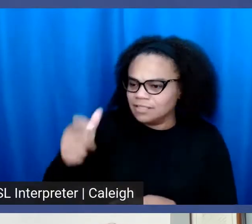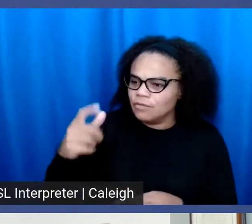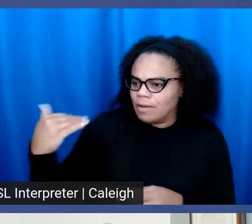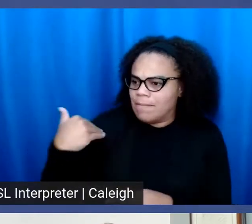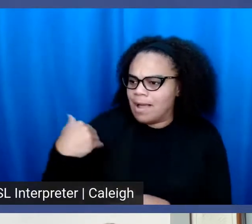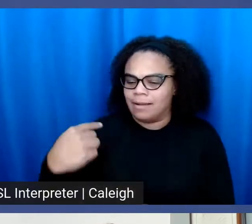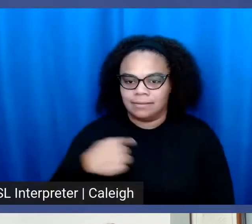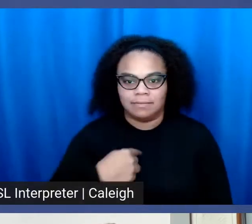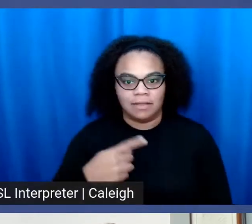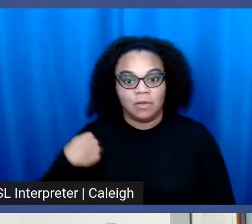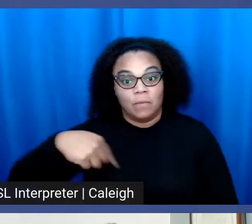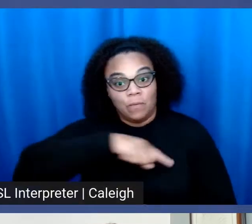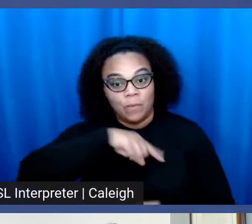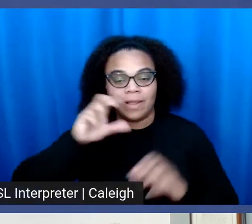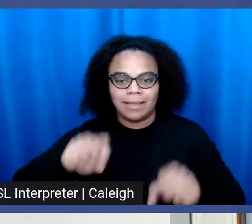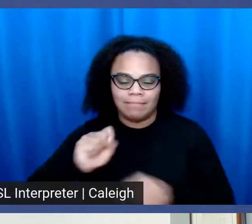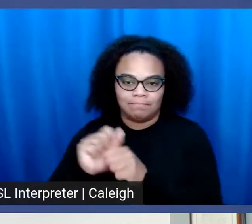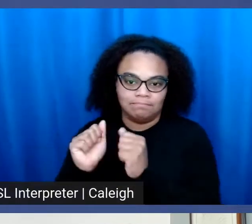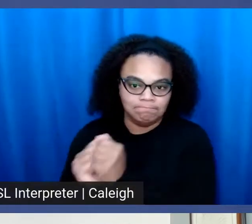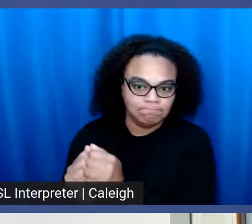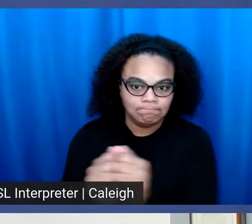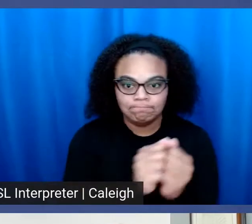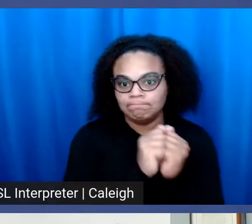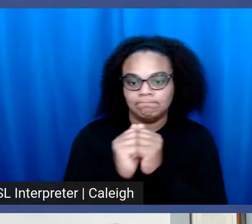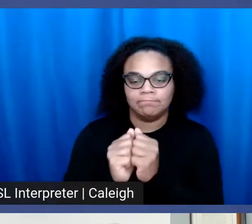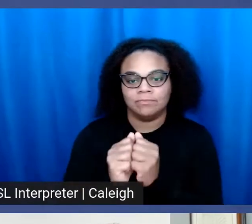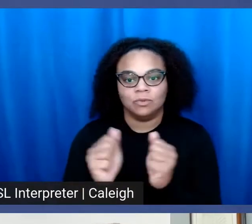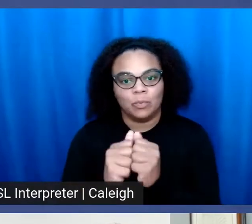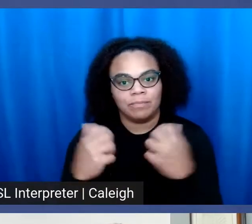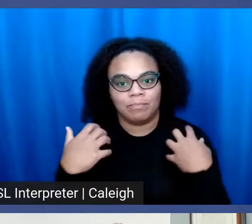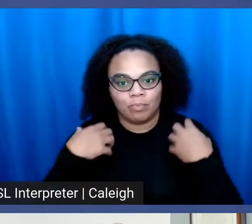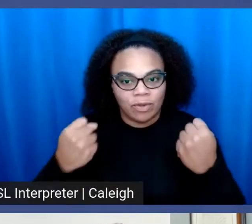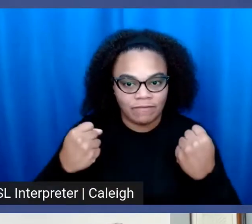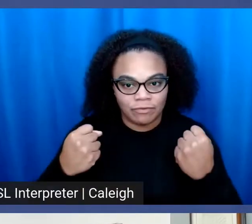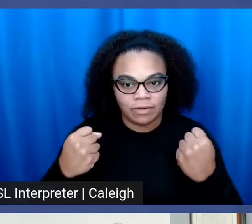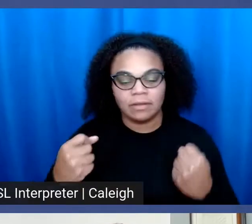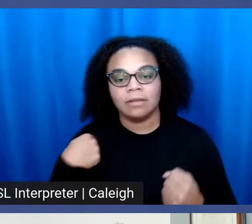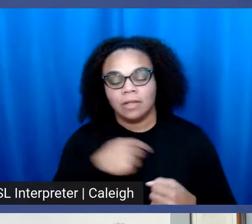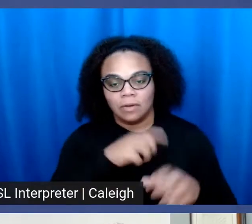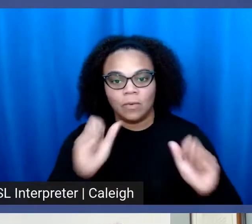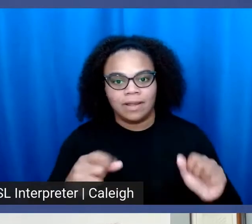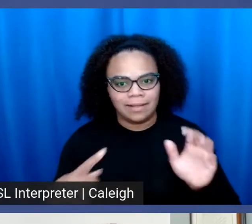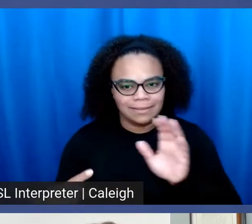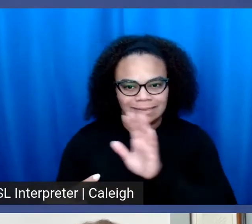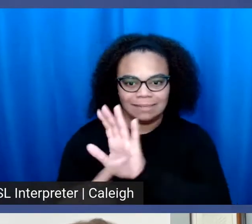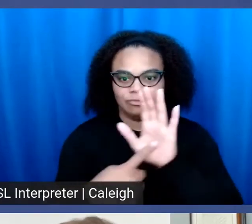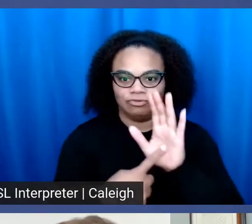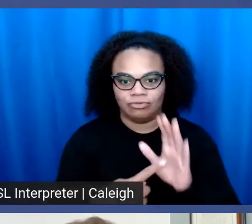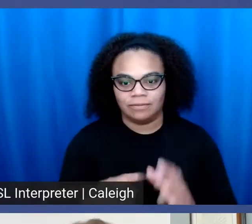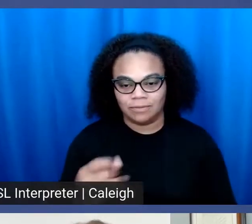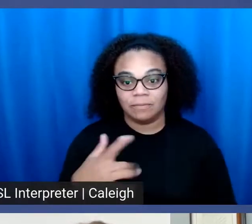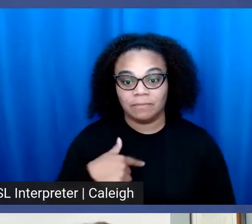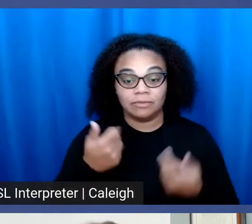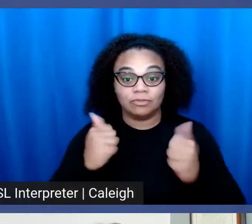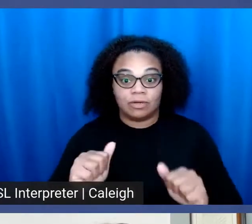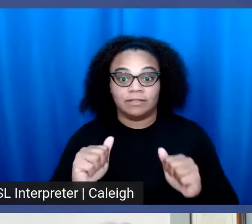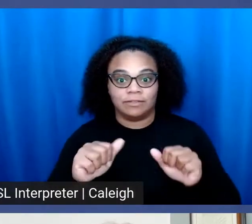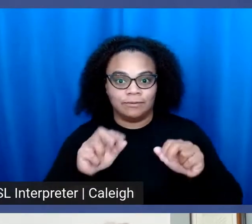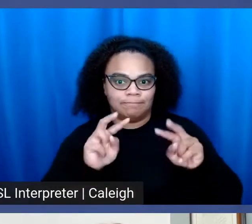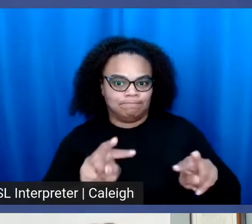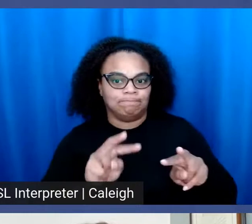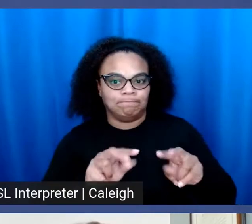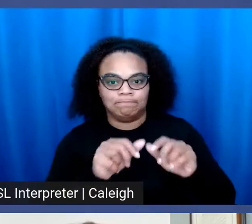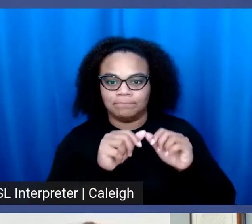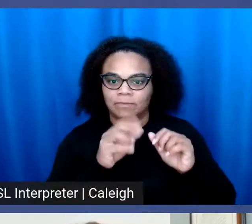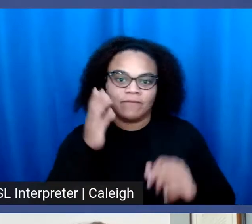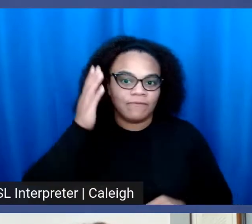bravery of the type that Martha has certainly demonstrated. Many folks listening now have demonstrated. So I'm trying to keep my eyes on the prize here, right? You got